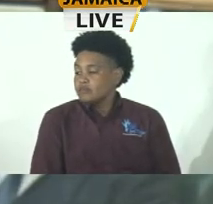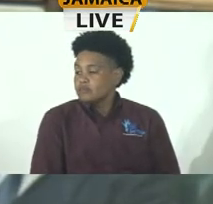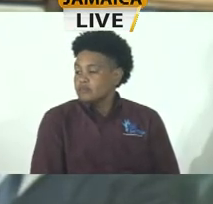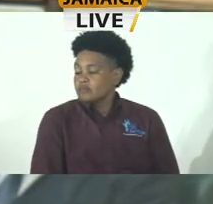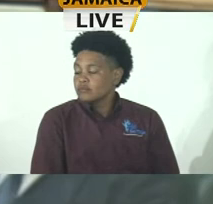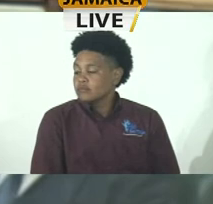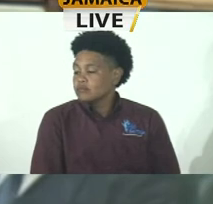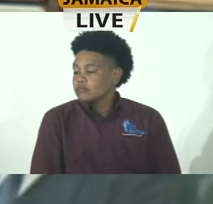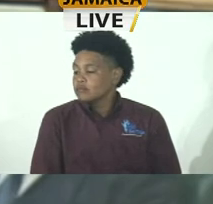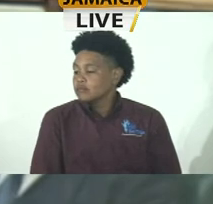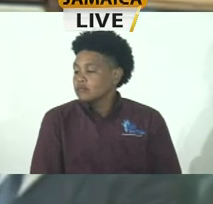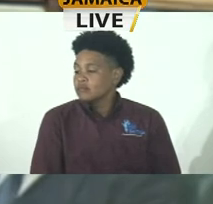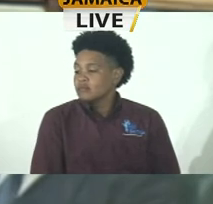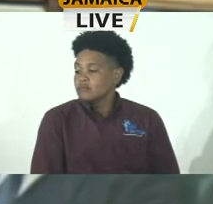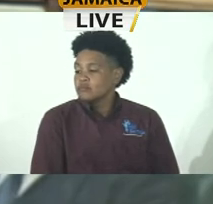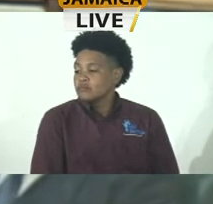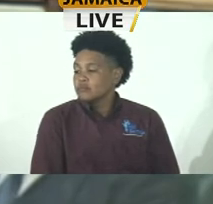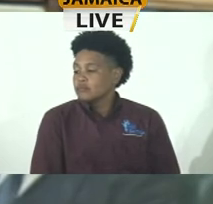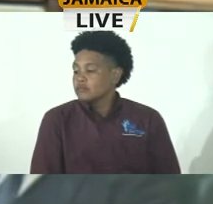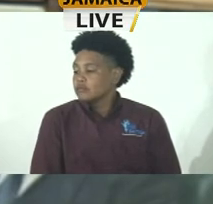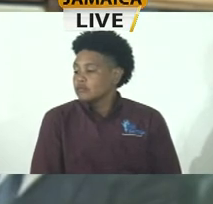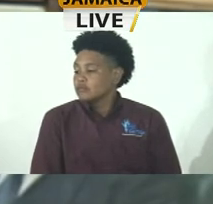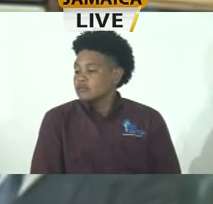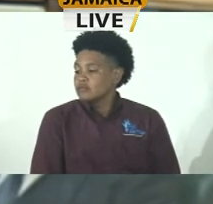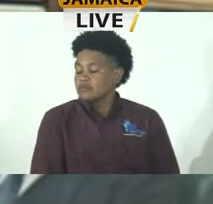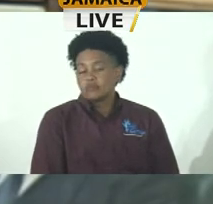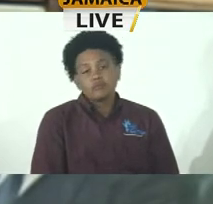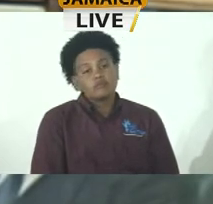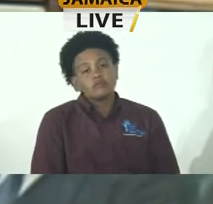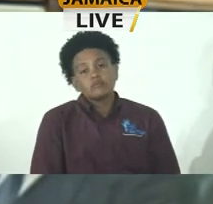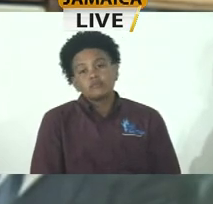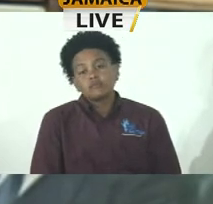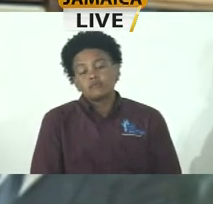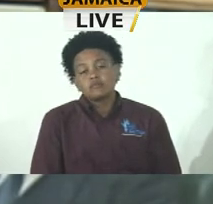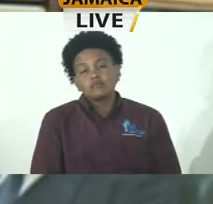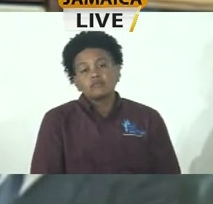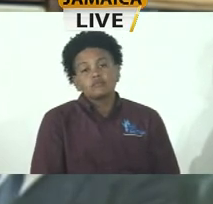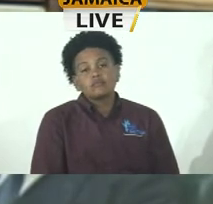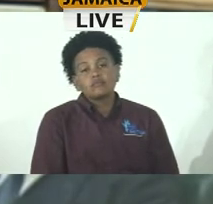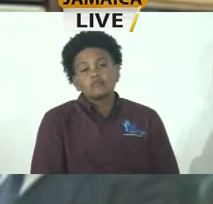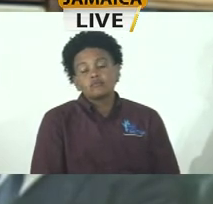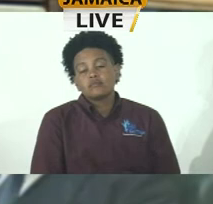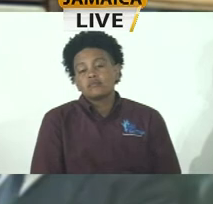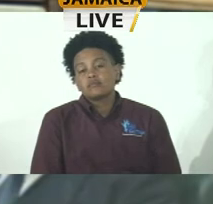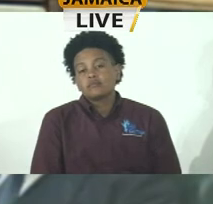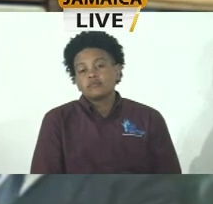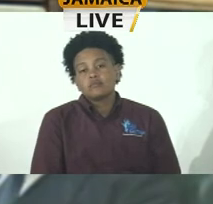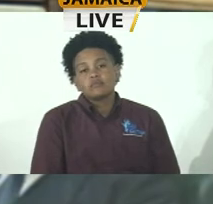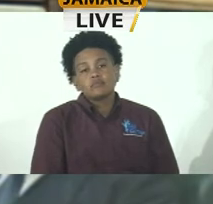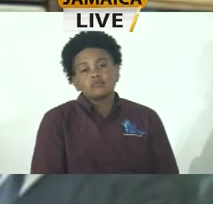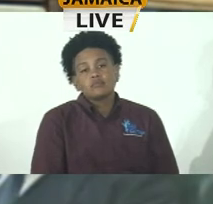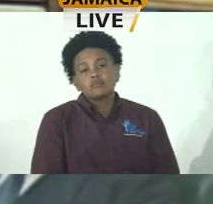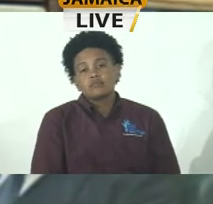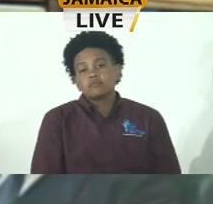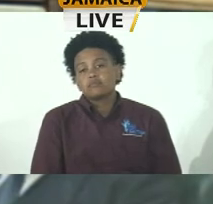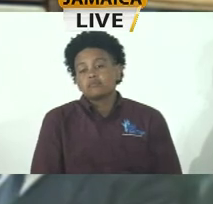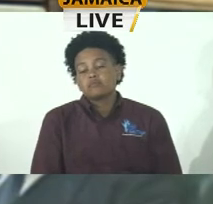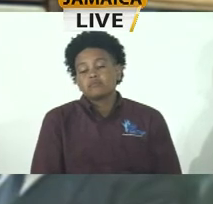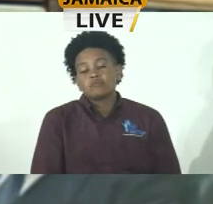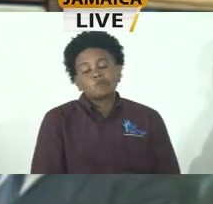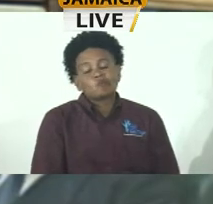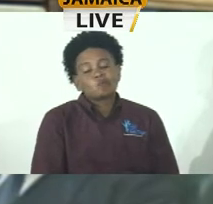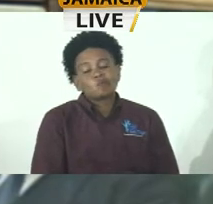everyone inside this house would have sensed the fear in the population